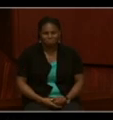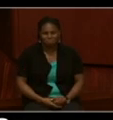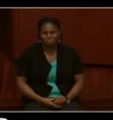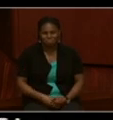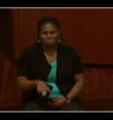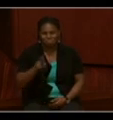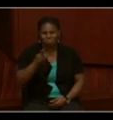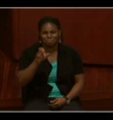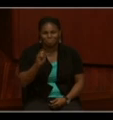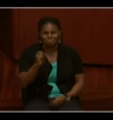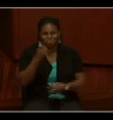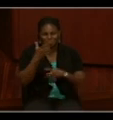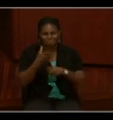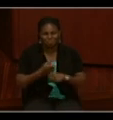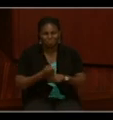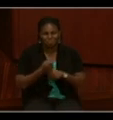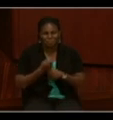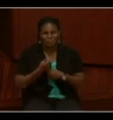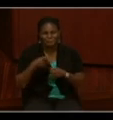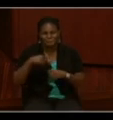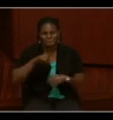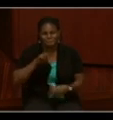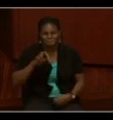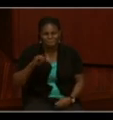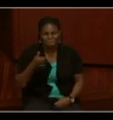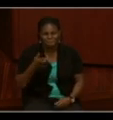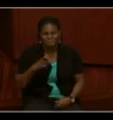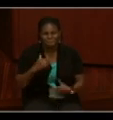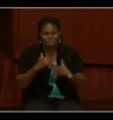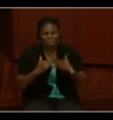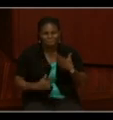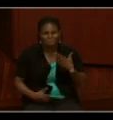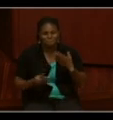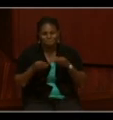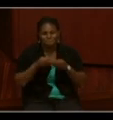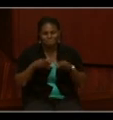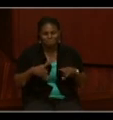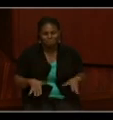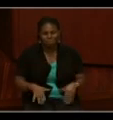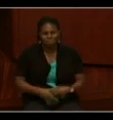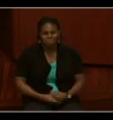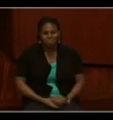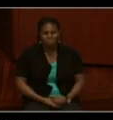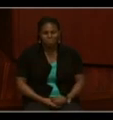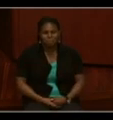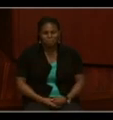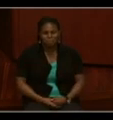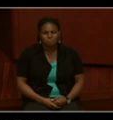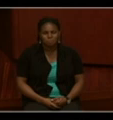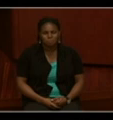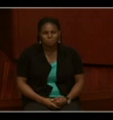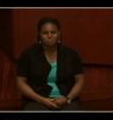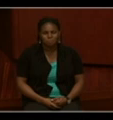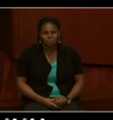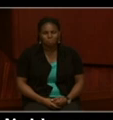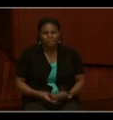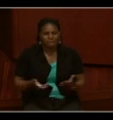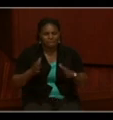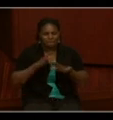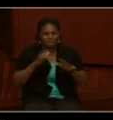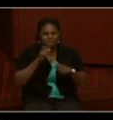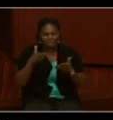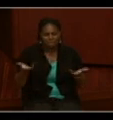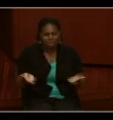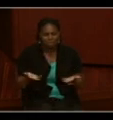U.S. Customs Service passenger lists were largely lost, so those don't even exist.